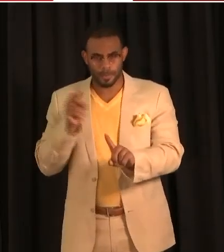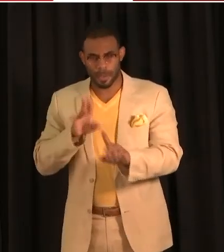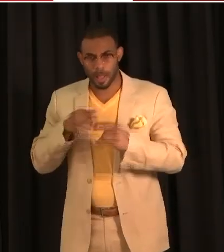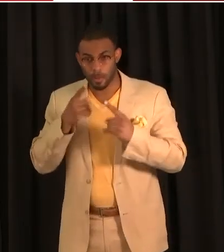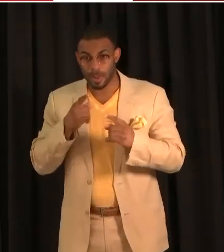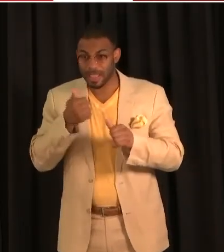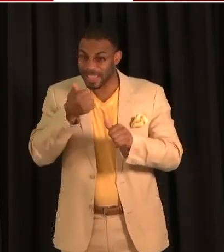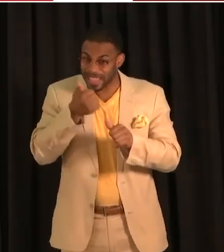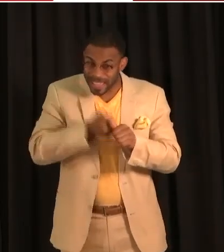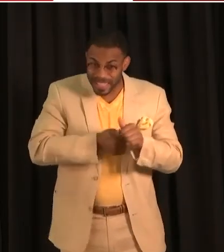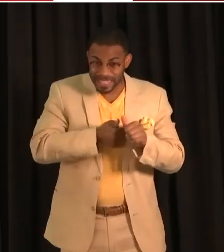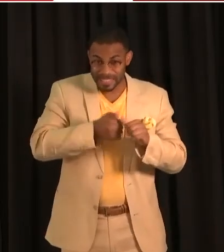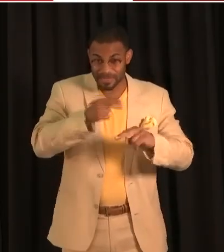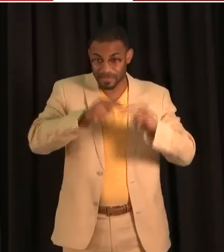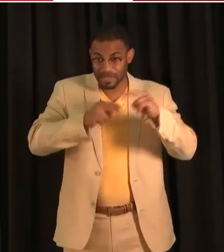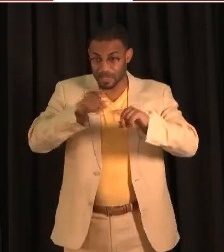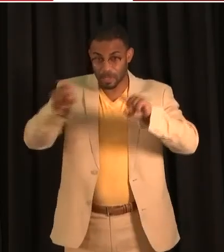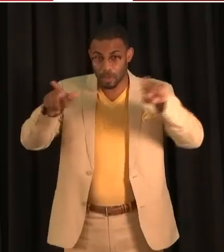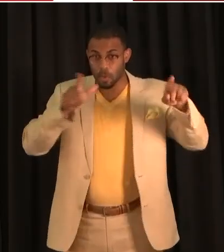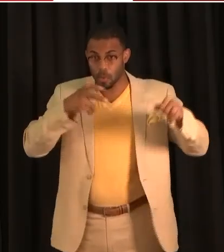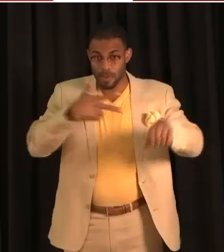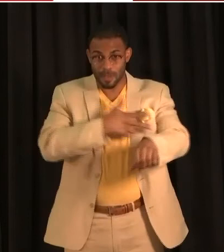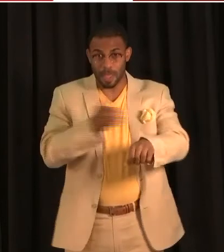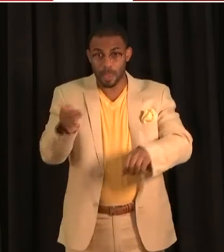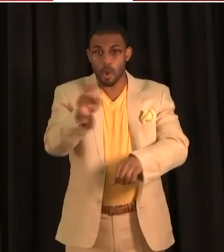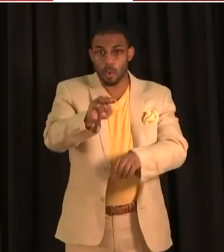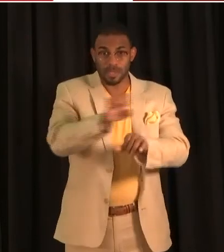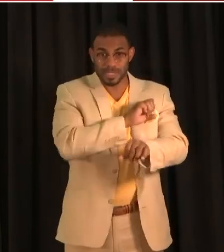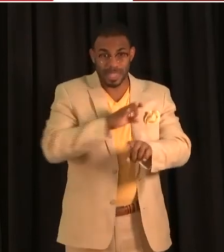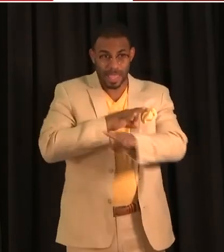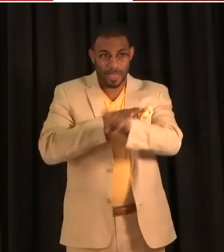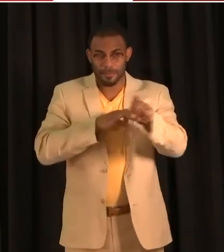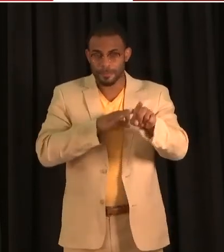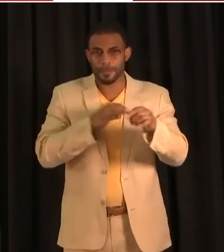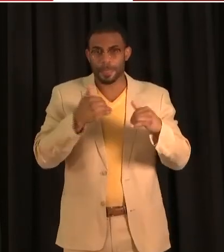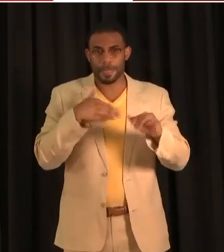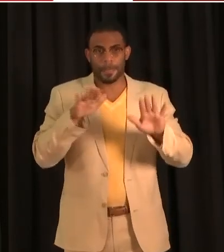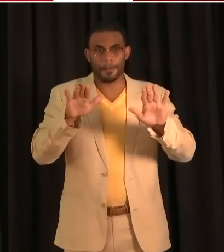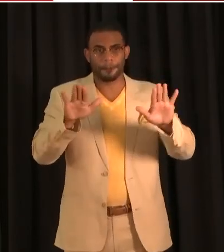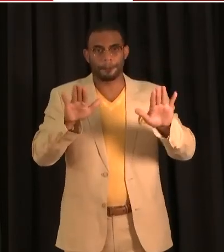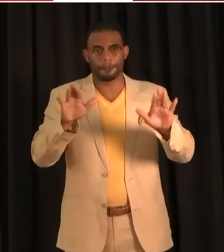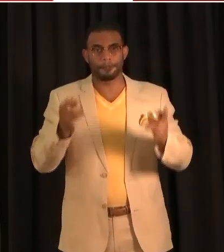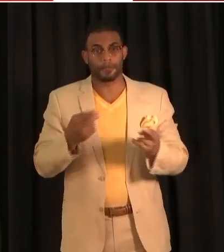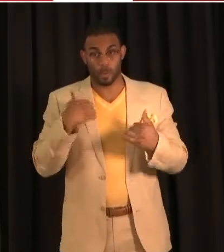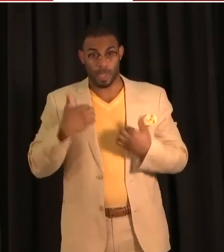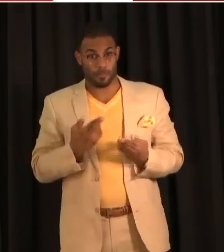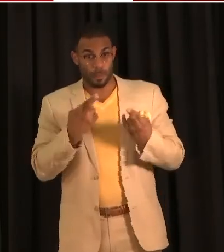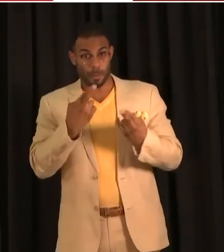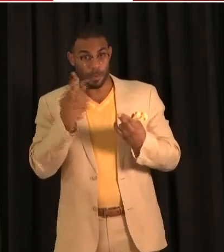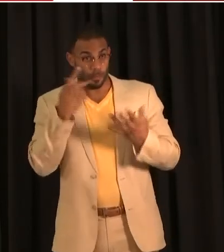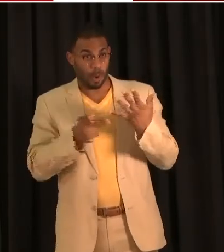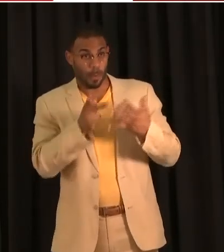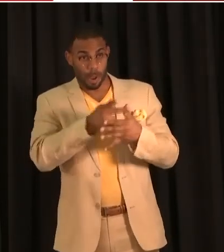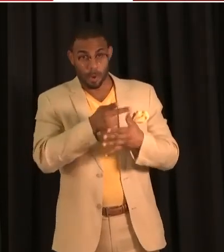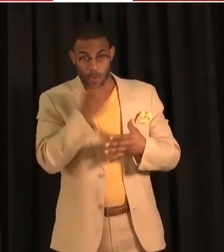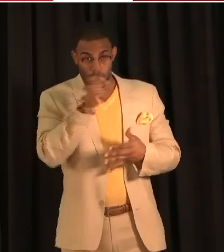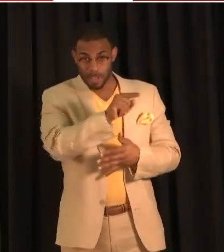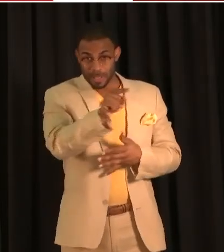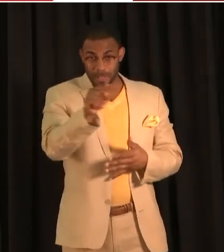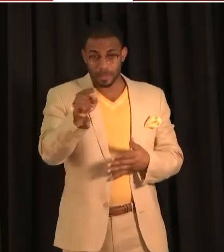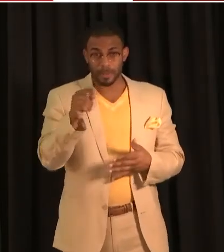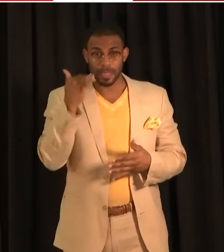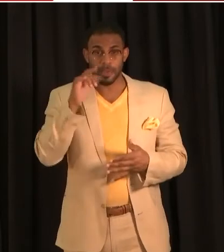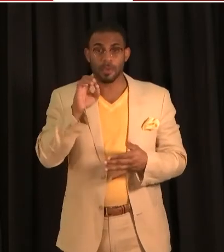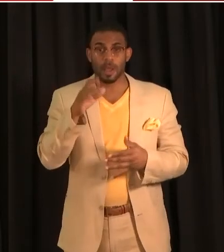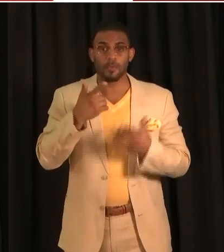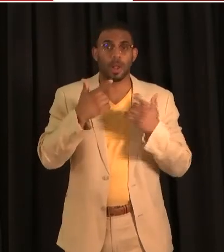is each facility who's vaccinating their own staff has we have recommendations around priority. So if you